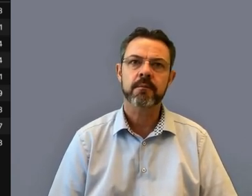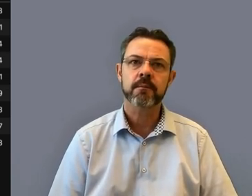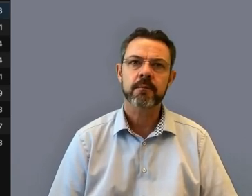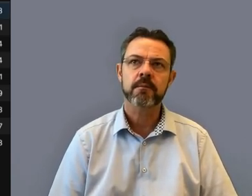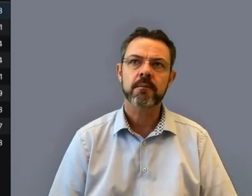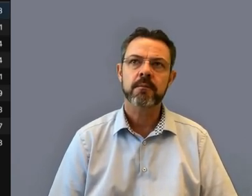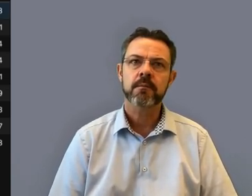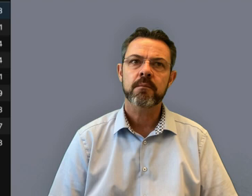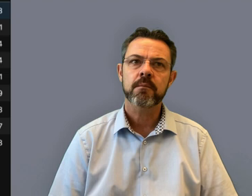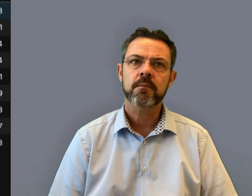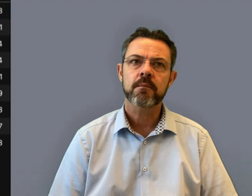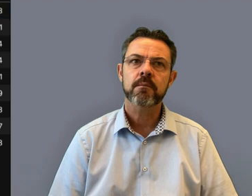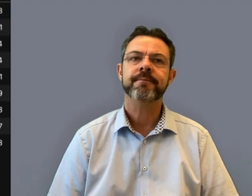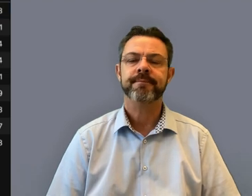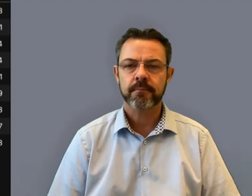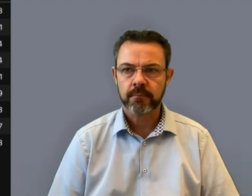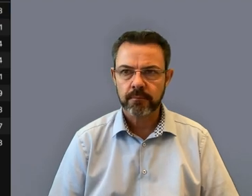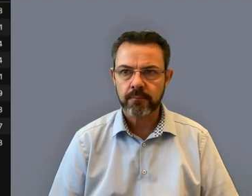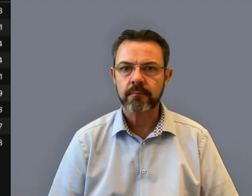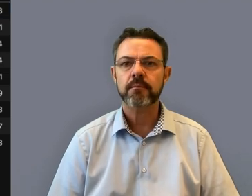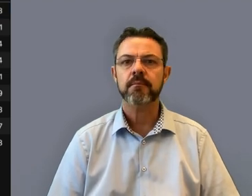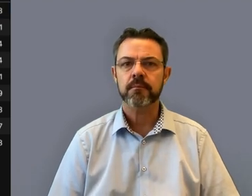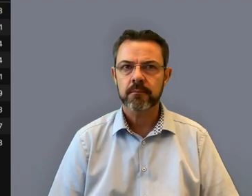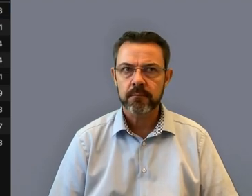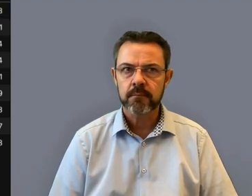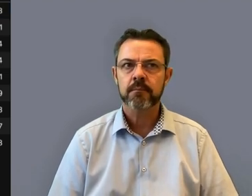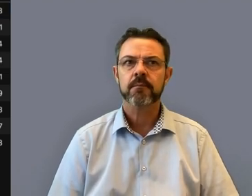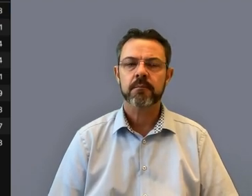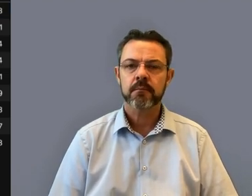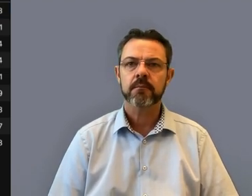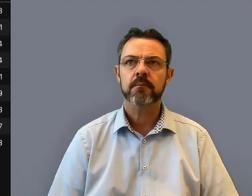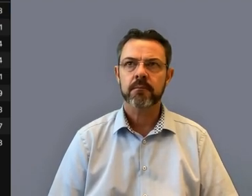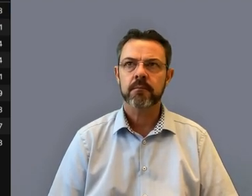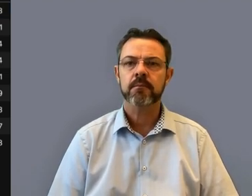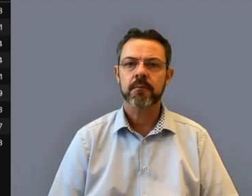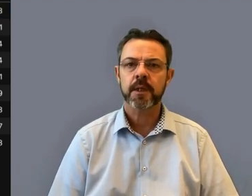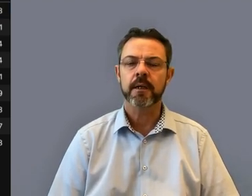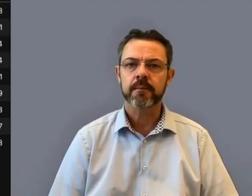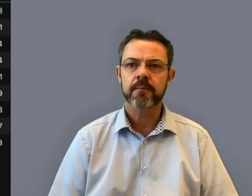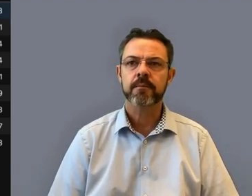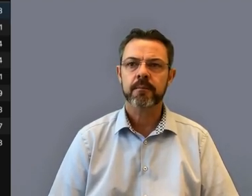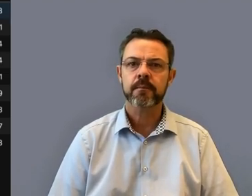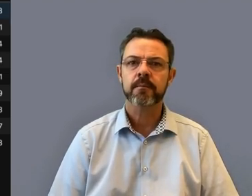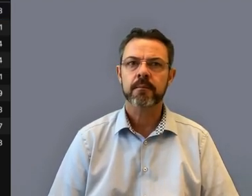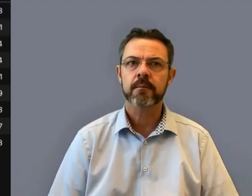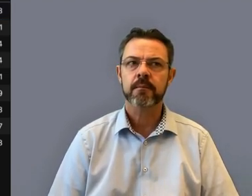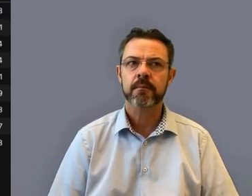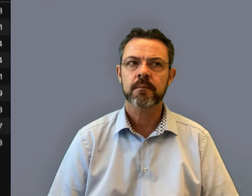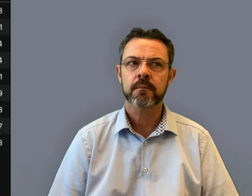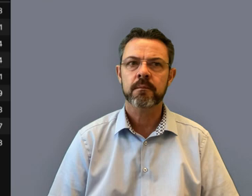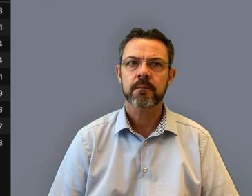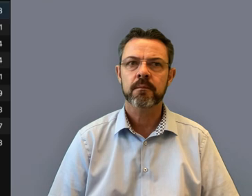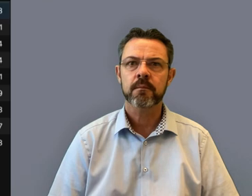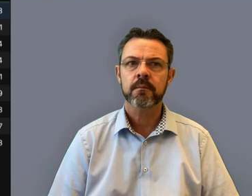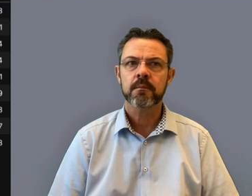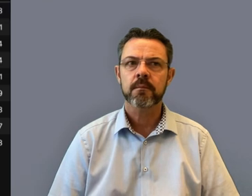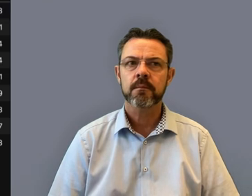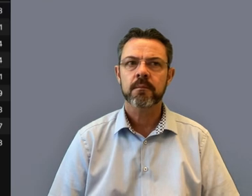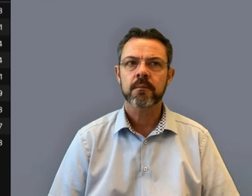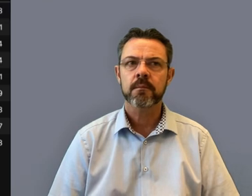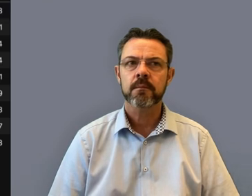Exactly. But you also need the routes then. So you need to do both then to actually figure out, is it worth doing? And then another one